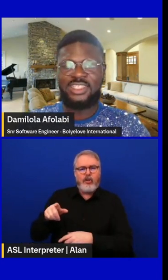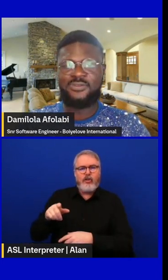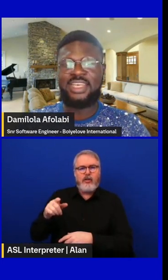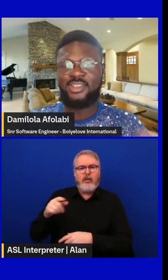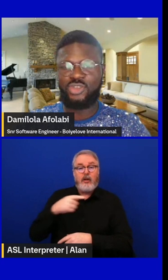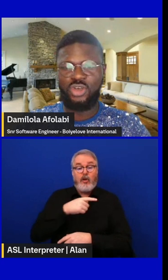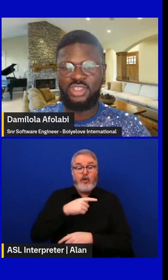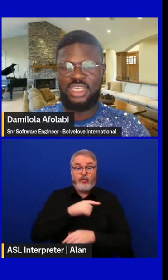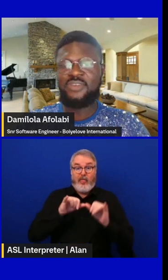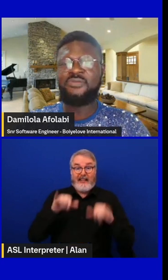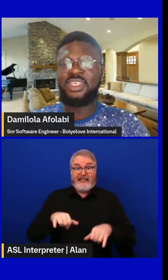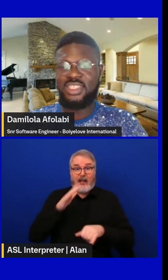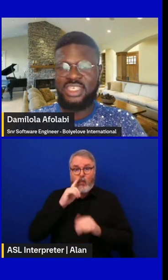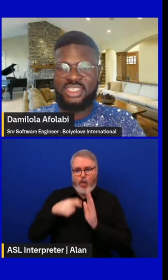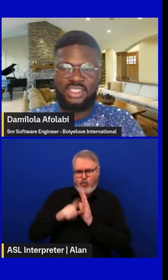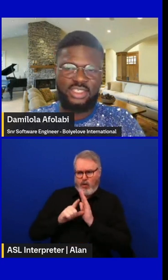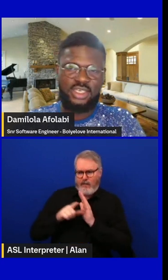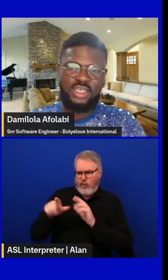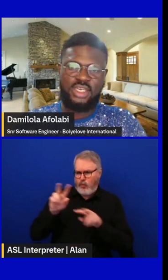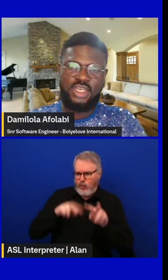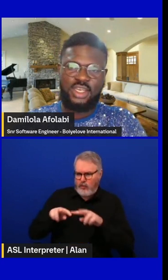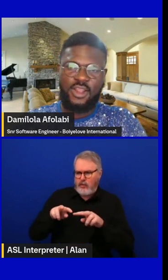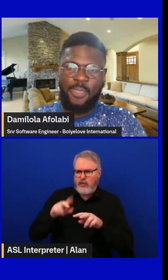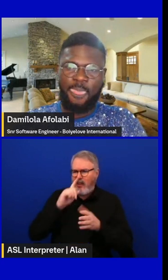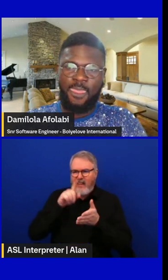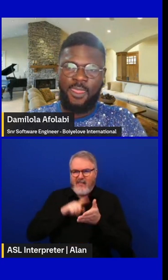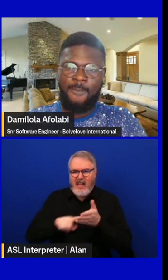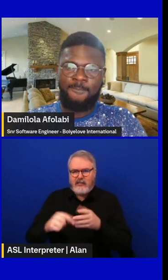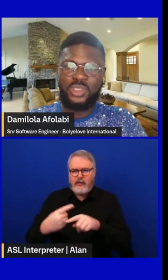log, identifies the source, and investigates